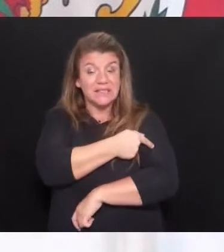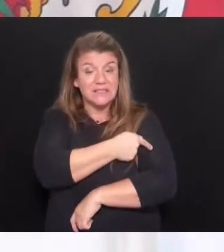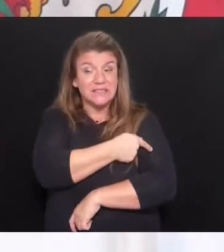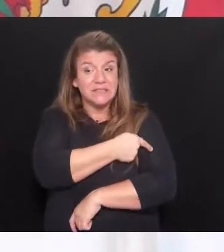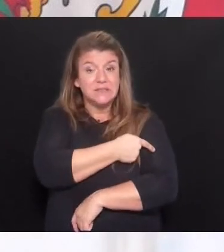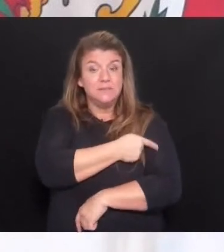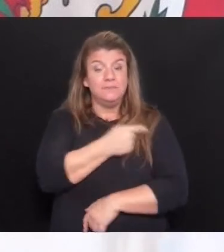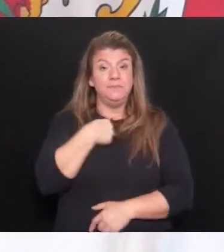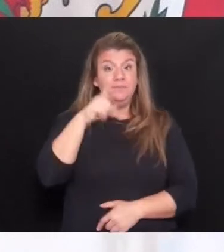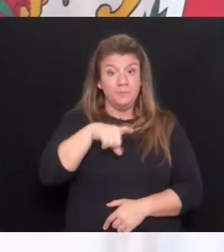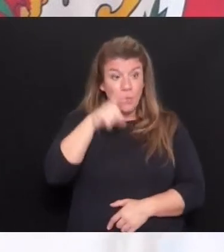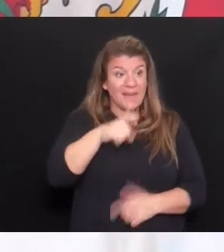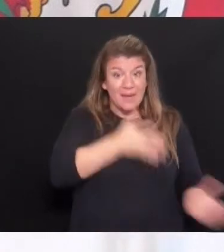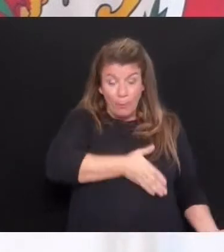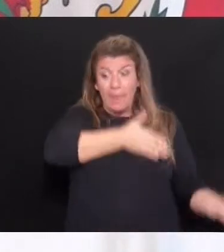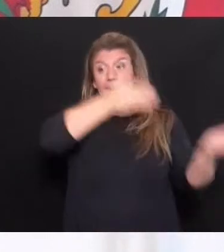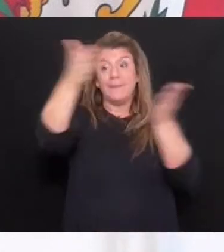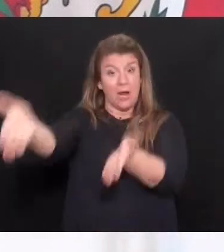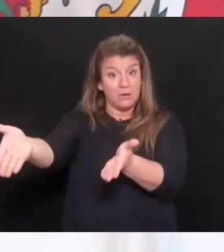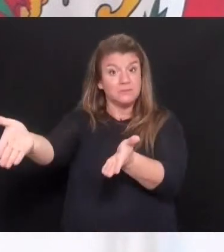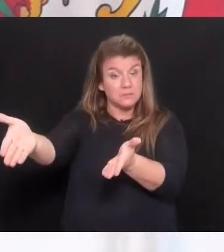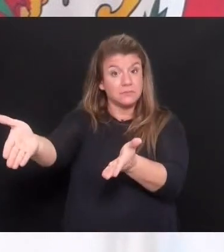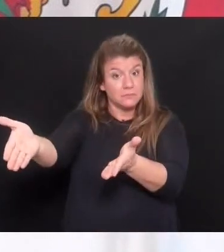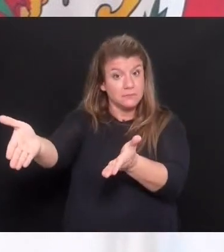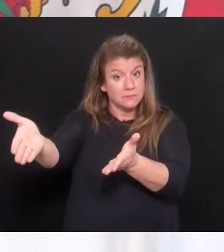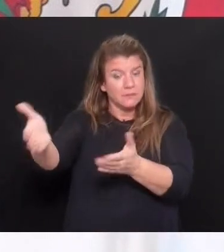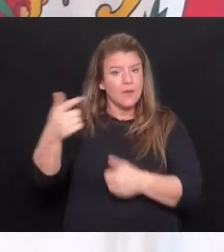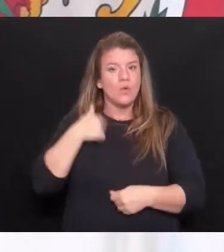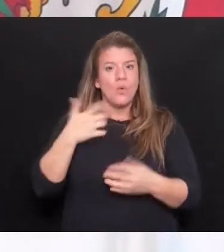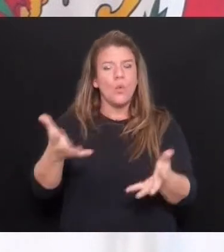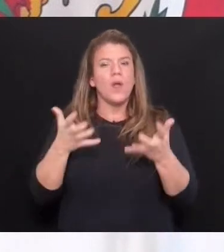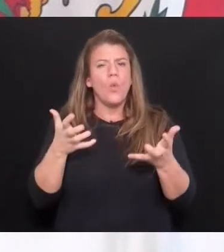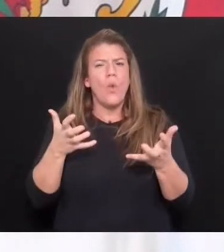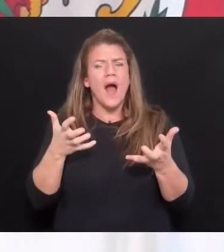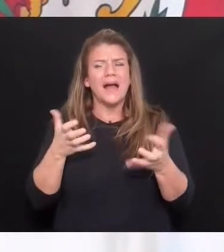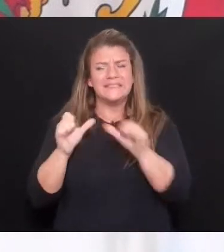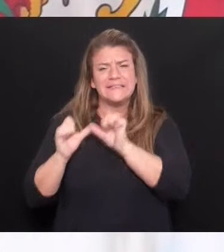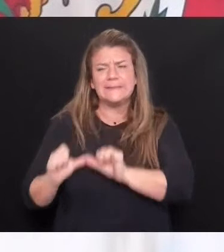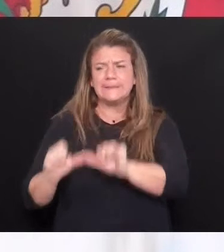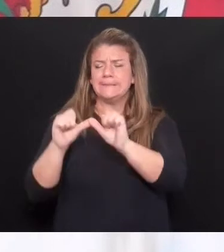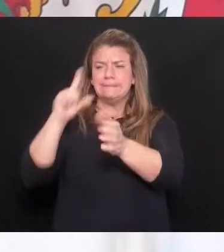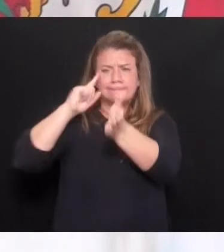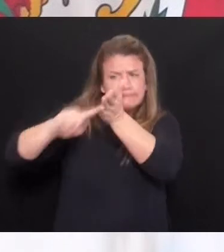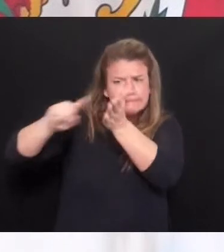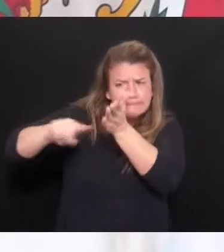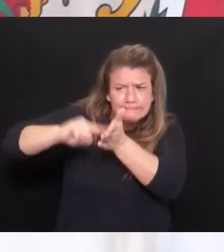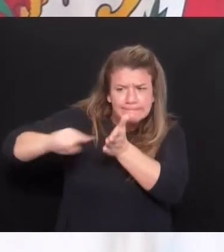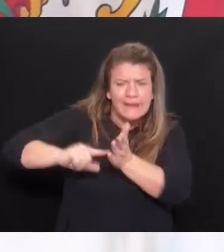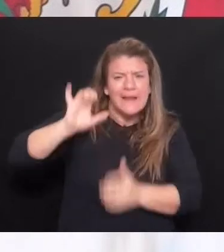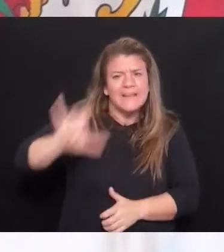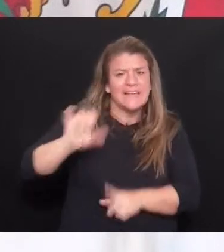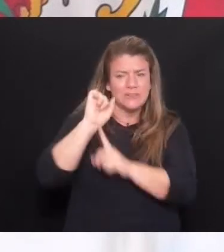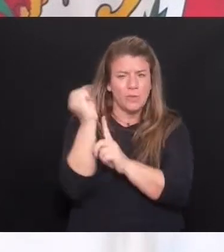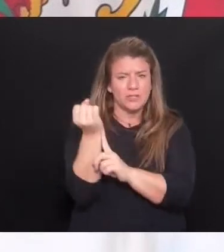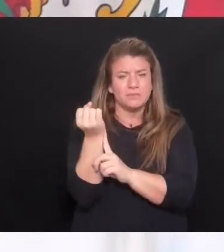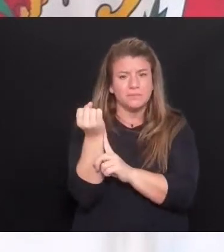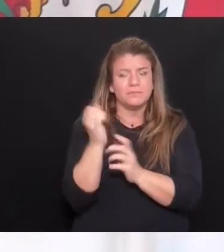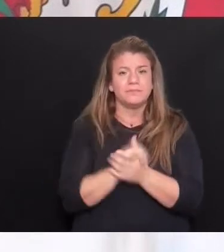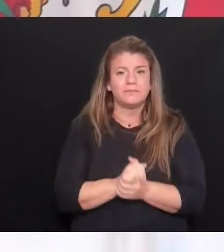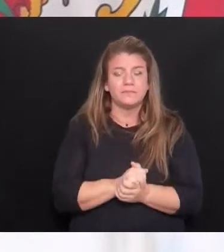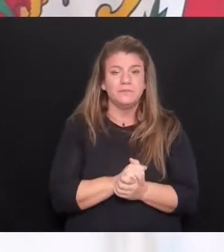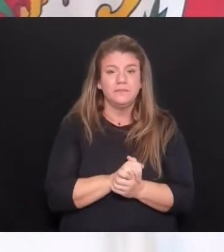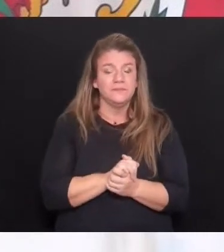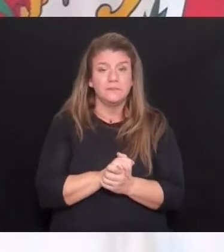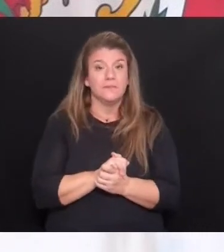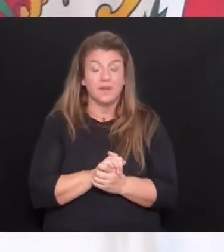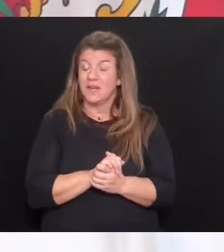and we've got to get those vaccines to them. And we want to just keep digging in that and everything in every way, and get